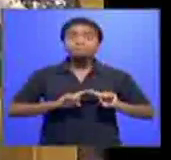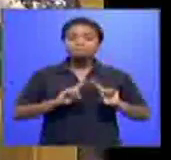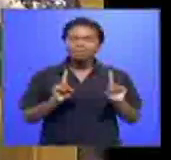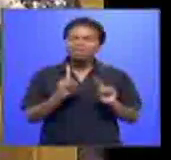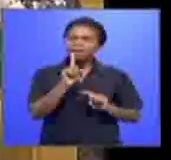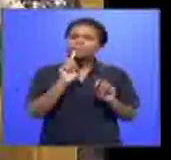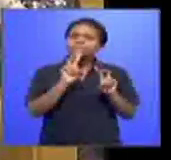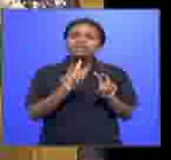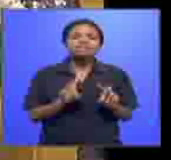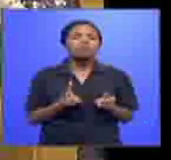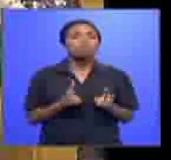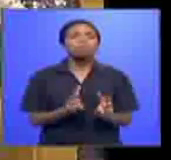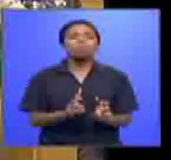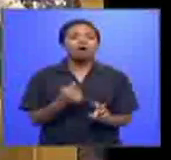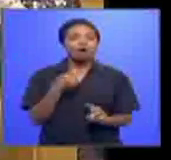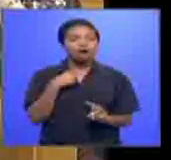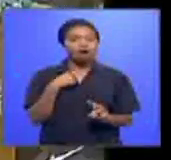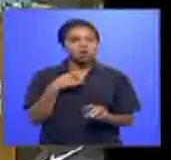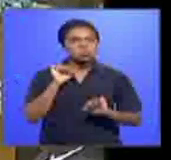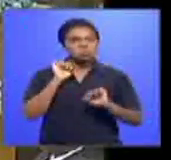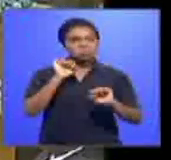a peaceful and orderly manner.